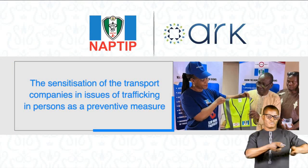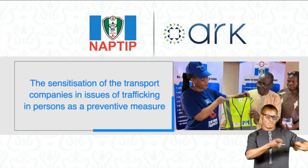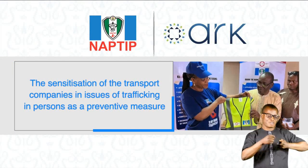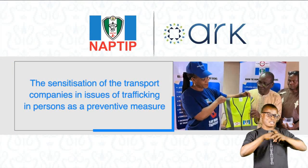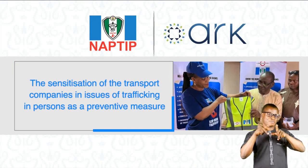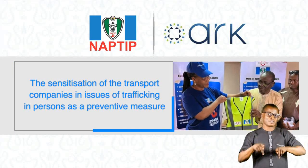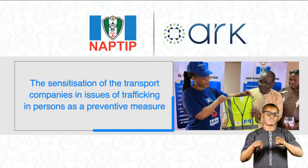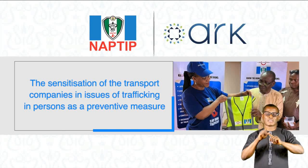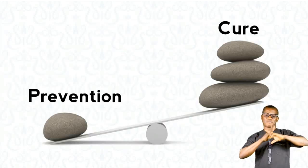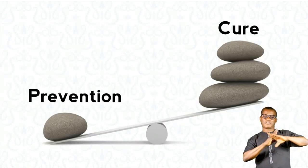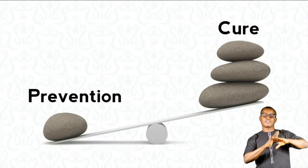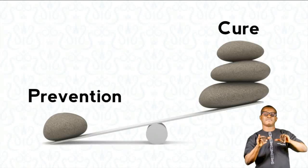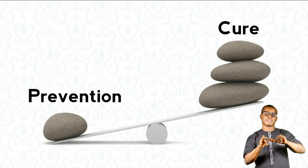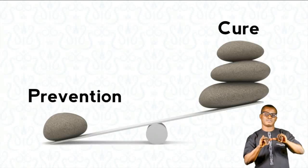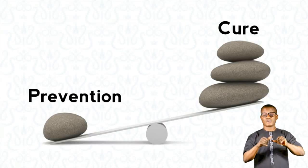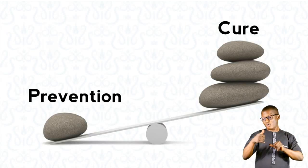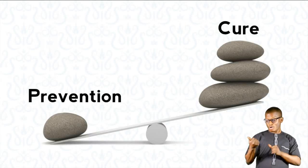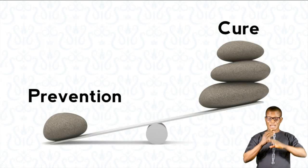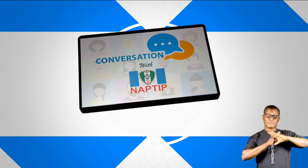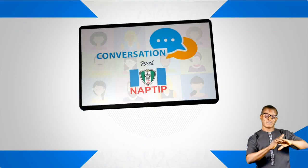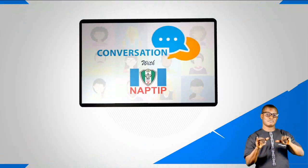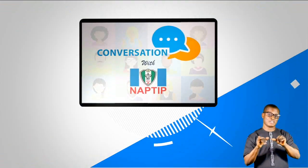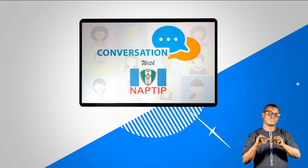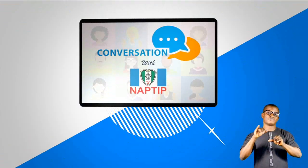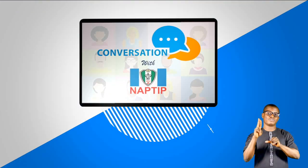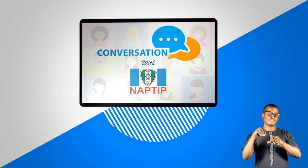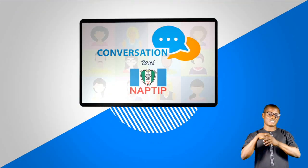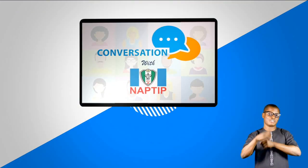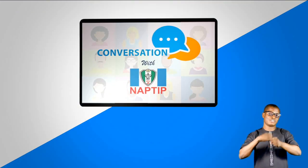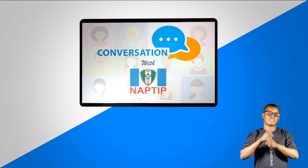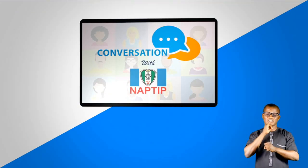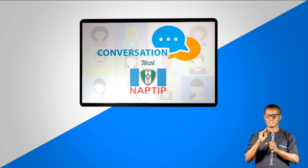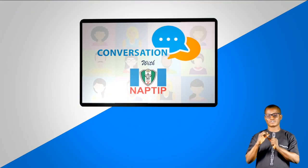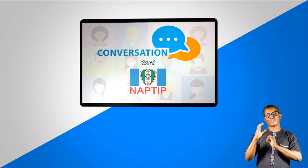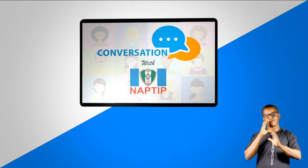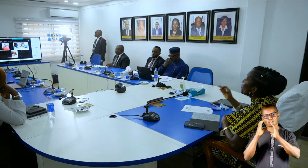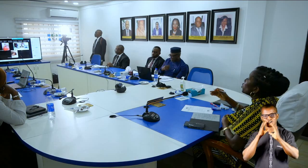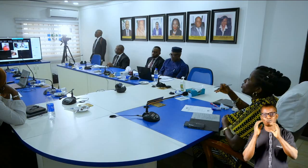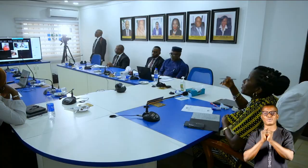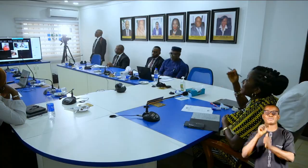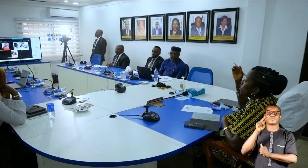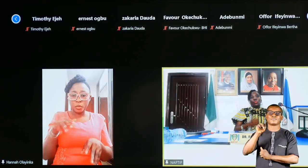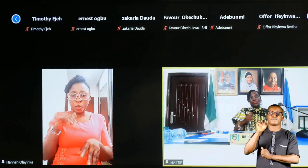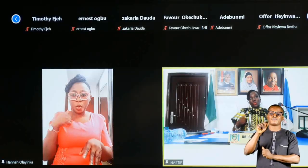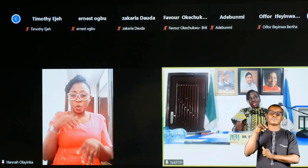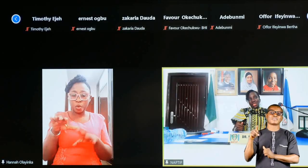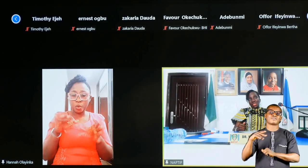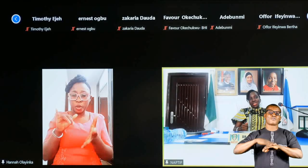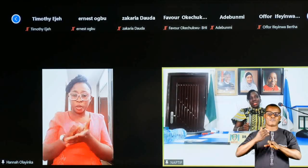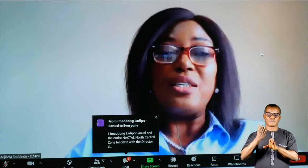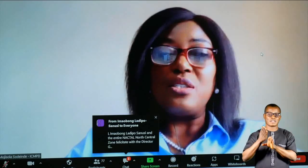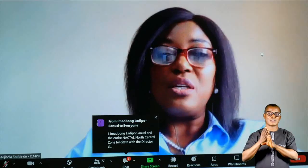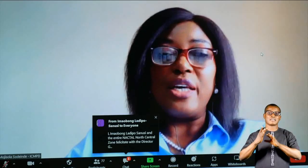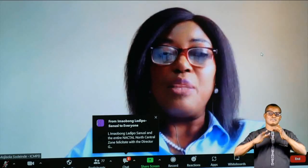as a preventive measure. Other preventive measures employed within the year is the sustained conversations with NAPTIP, an